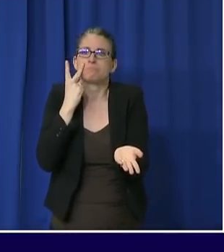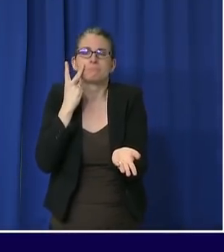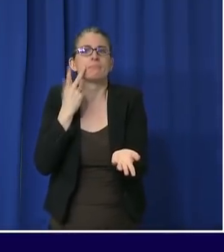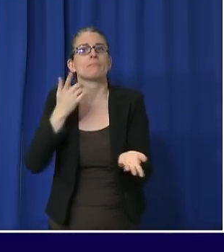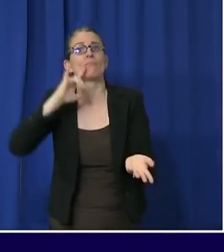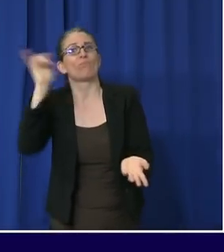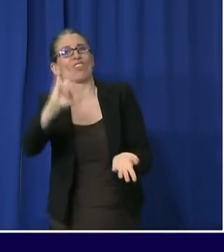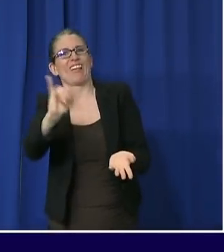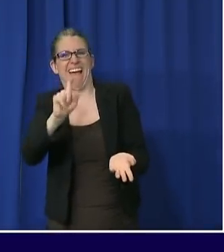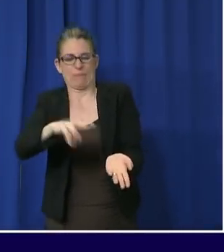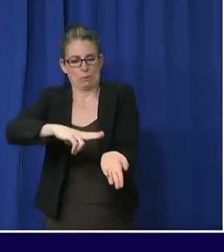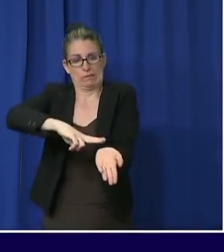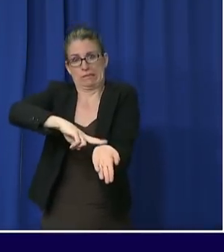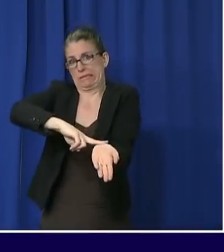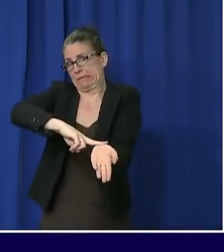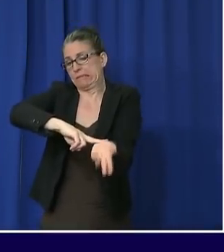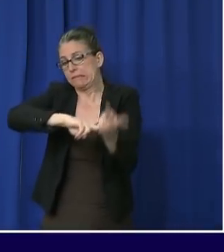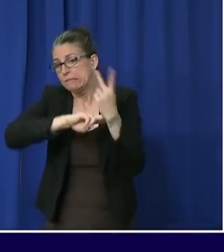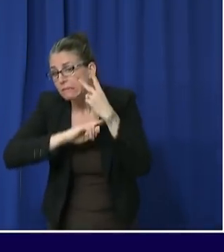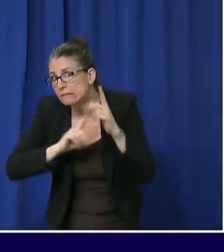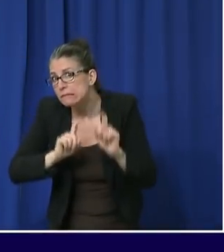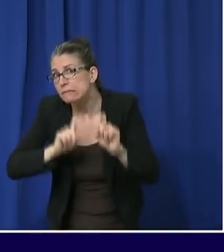it and the populations in which it occurs.